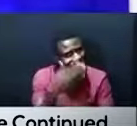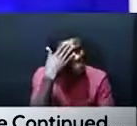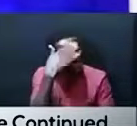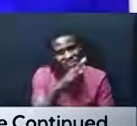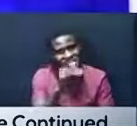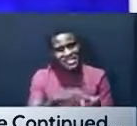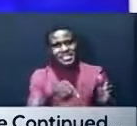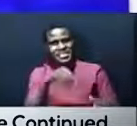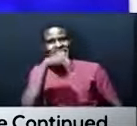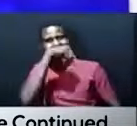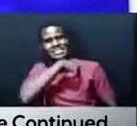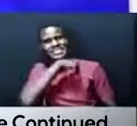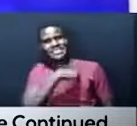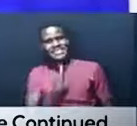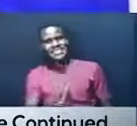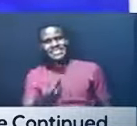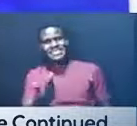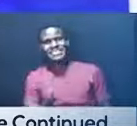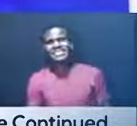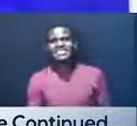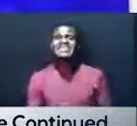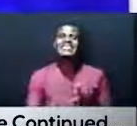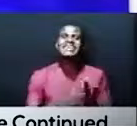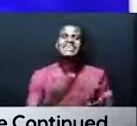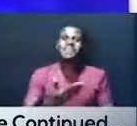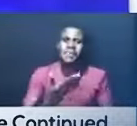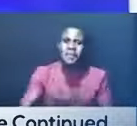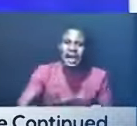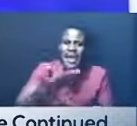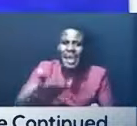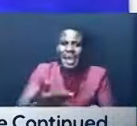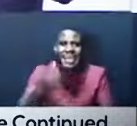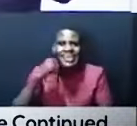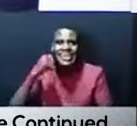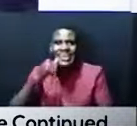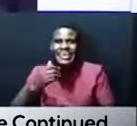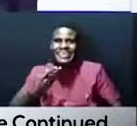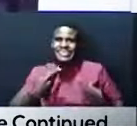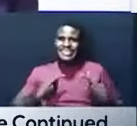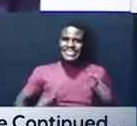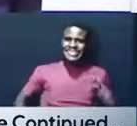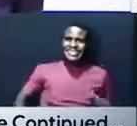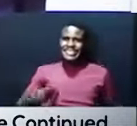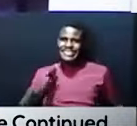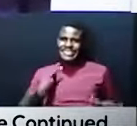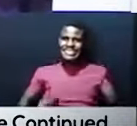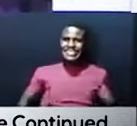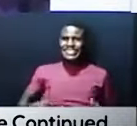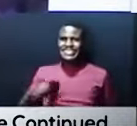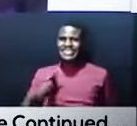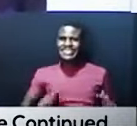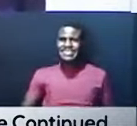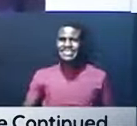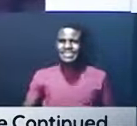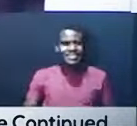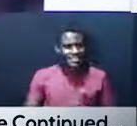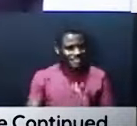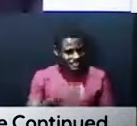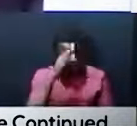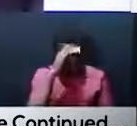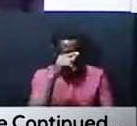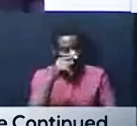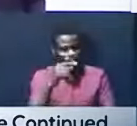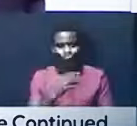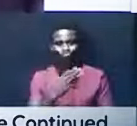the inside. And then we were buying girls' clothes. Yeah, Tom Mantadi. Then this guy came with some beard. Oh,